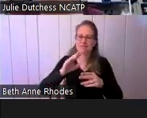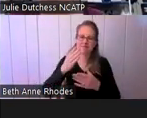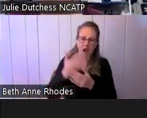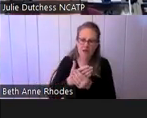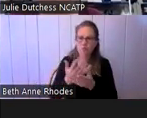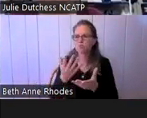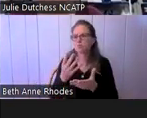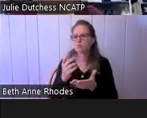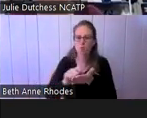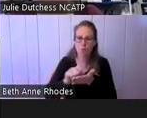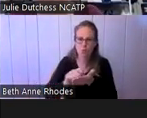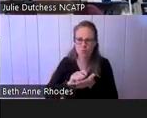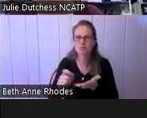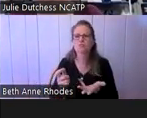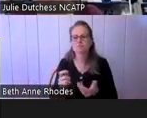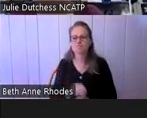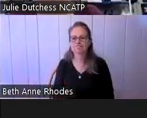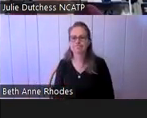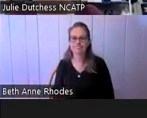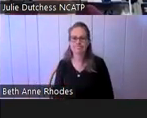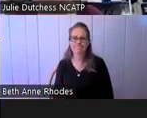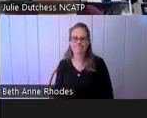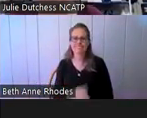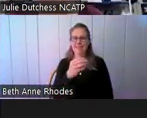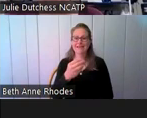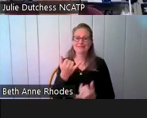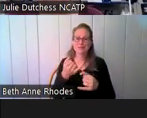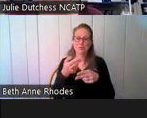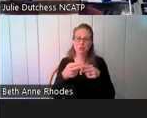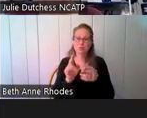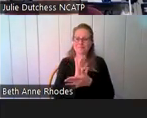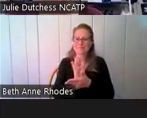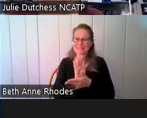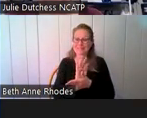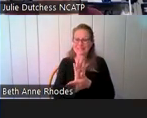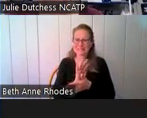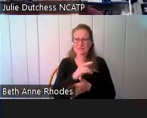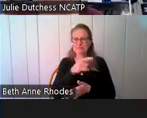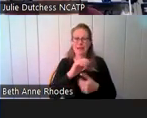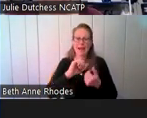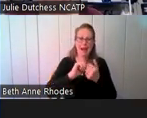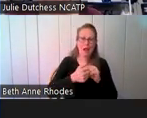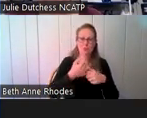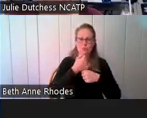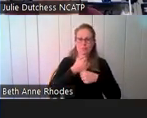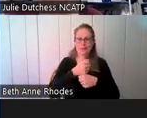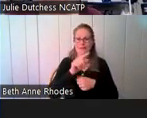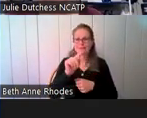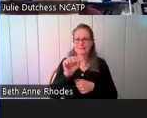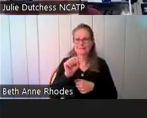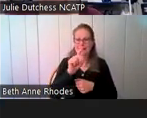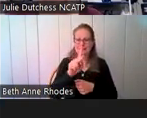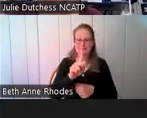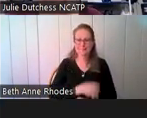with those. And I have a short little video on how you even create a task.